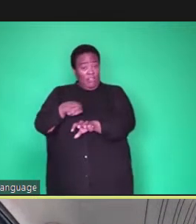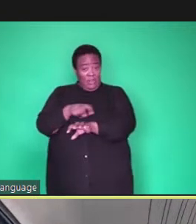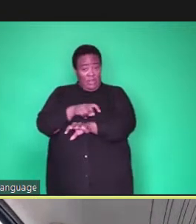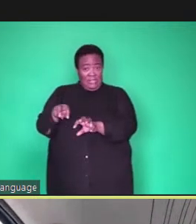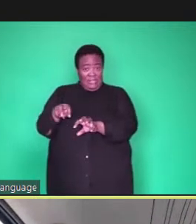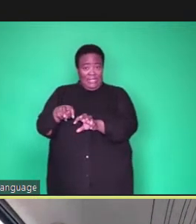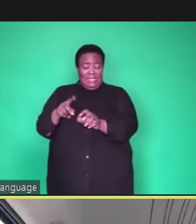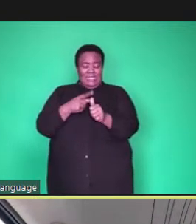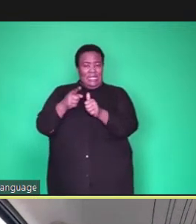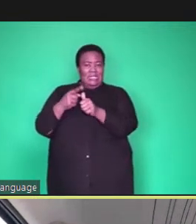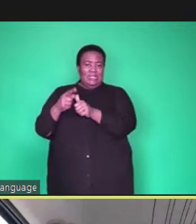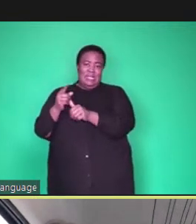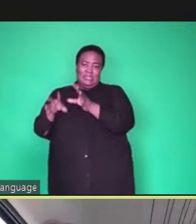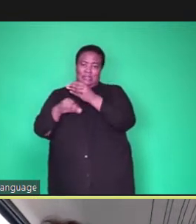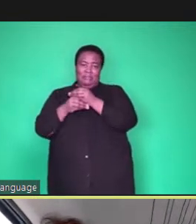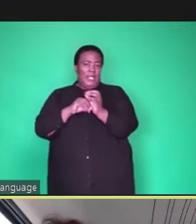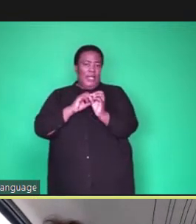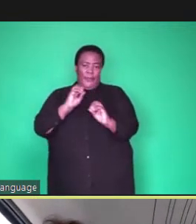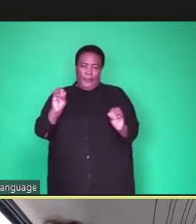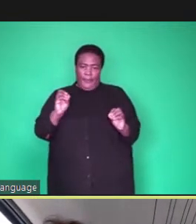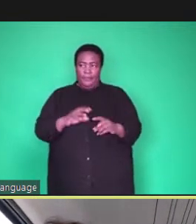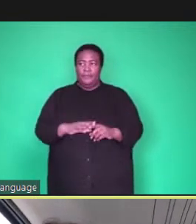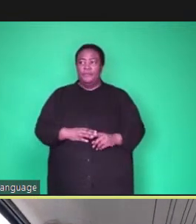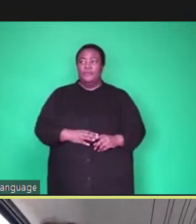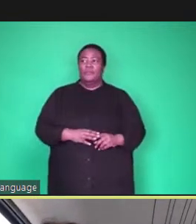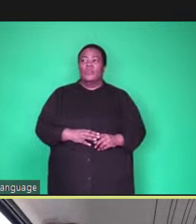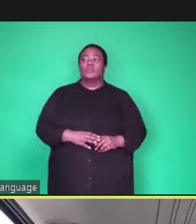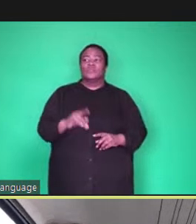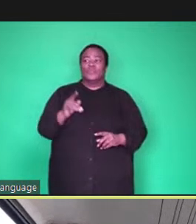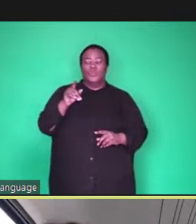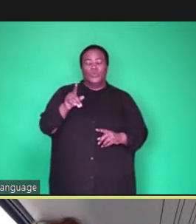So to sum up, and this is the last slide,